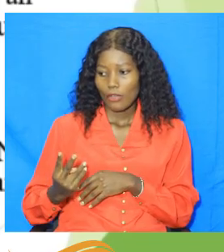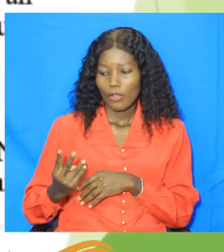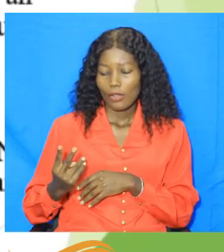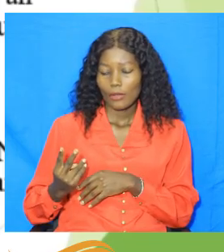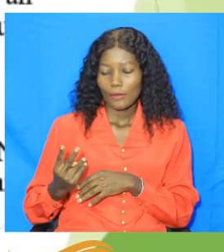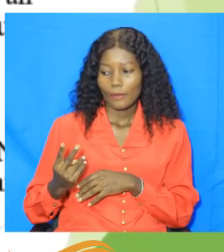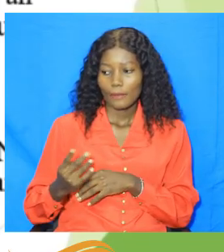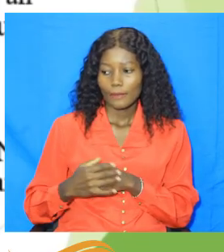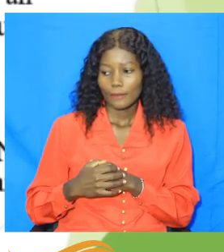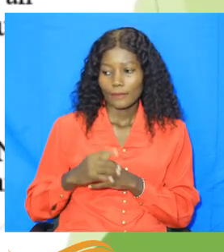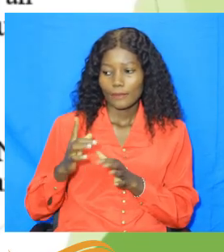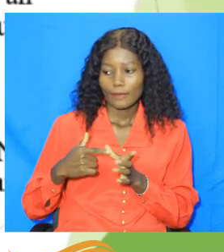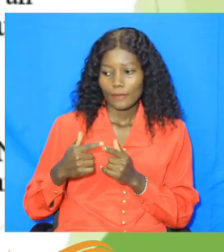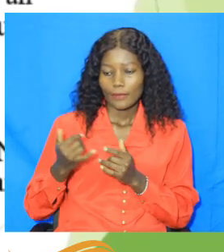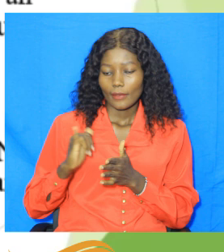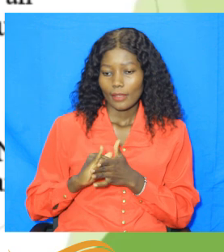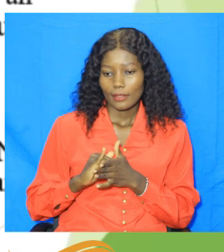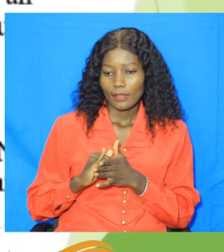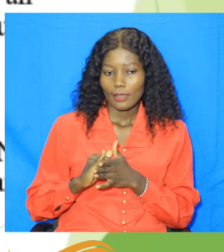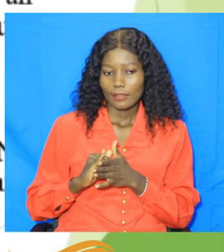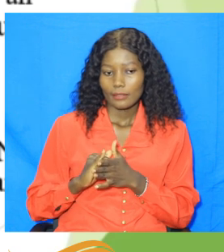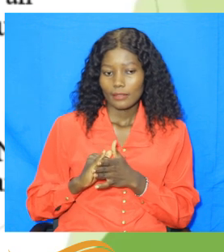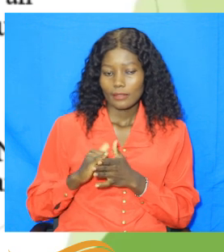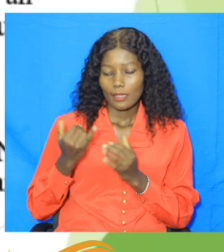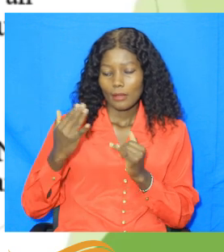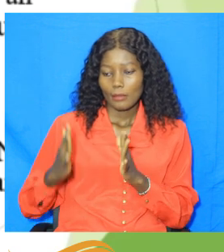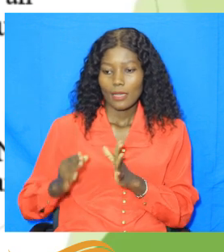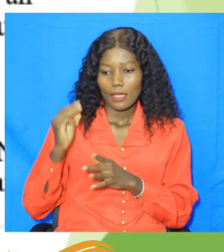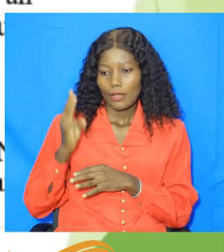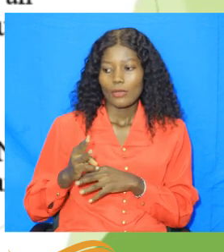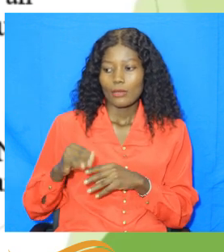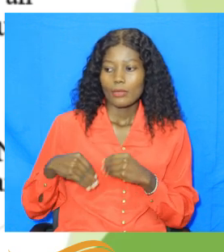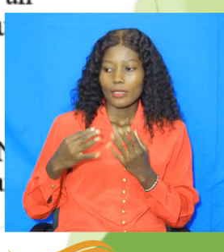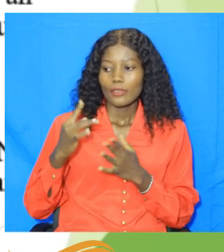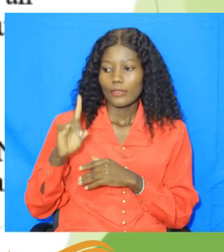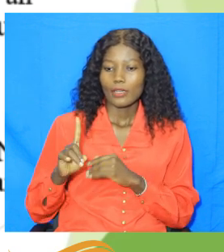1 point, then that athlete will be given the 1 point.